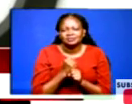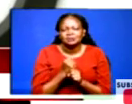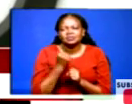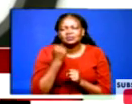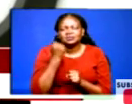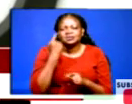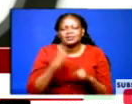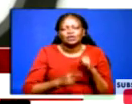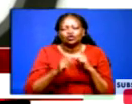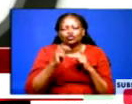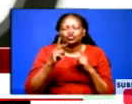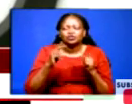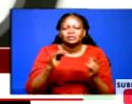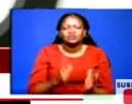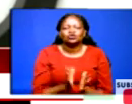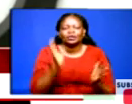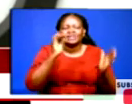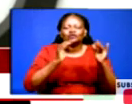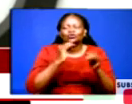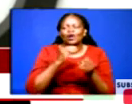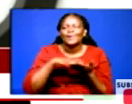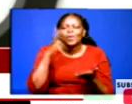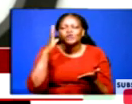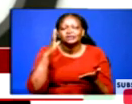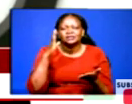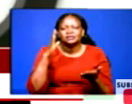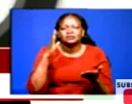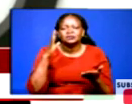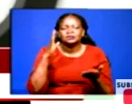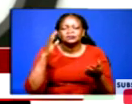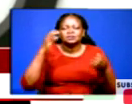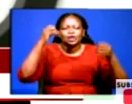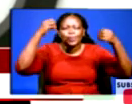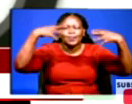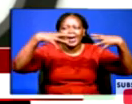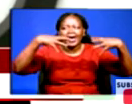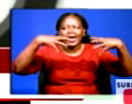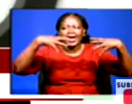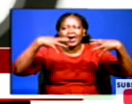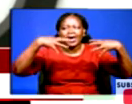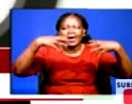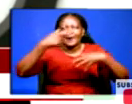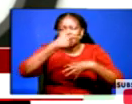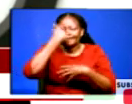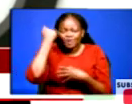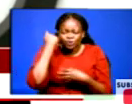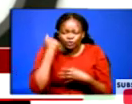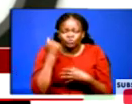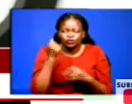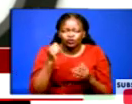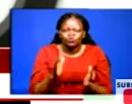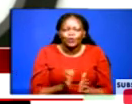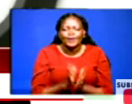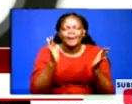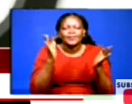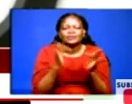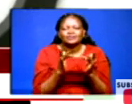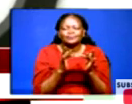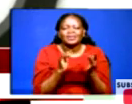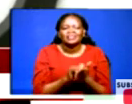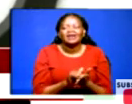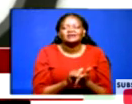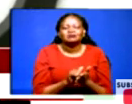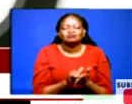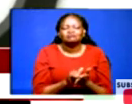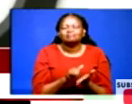poll, which he termed as one of the most transparent. Why? Because of the public portal that saw results